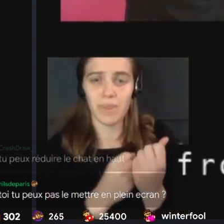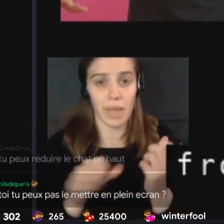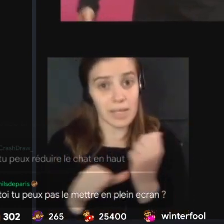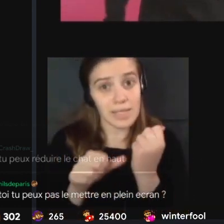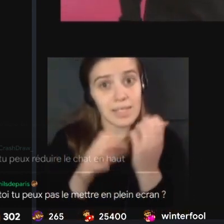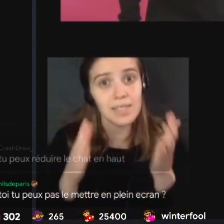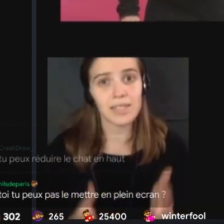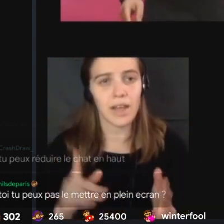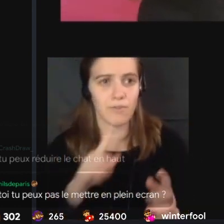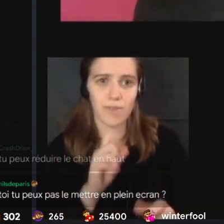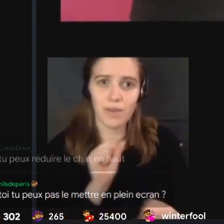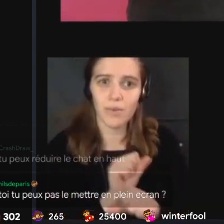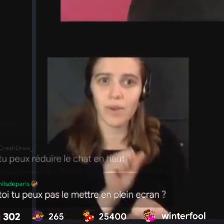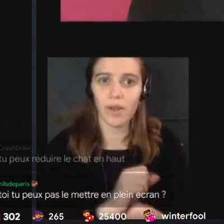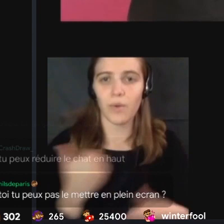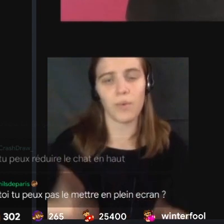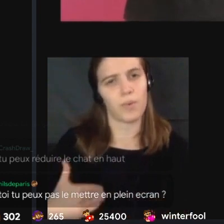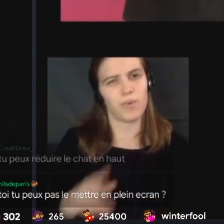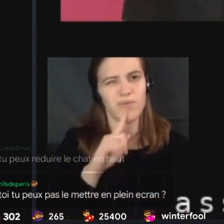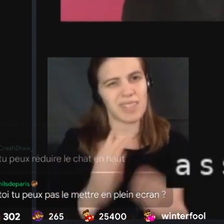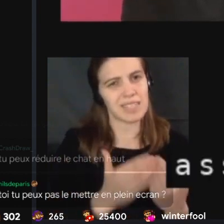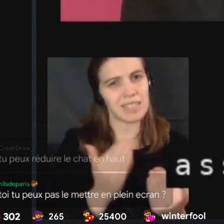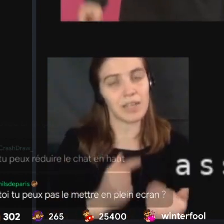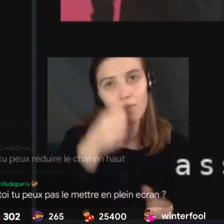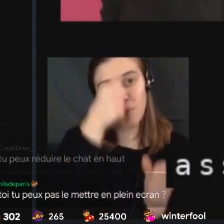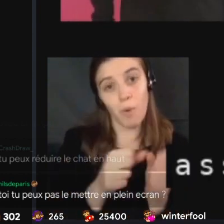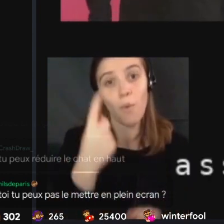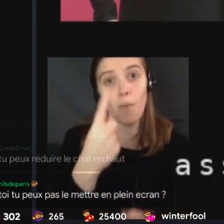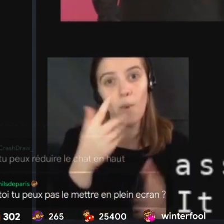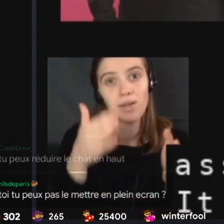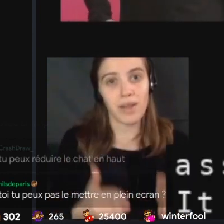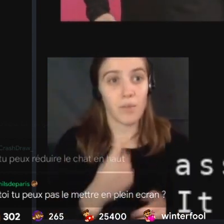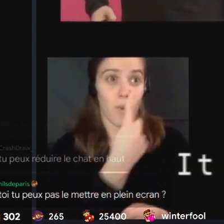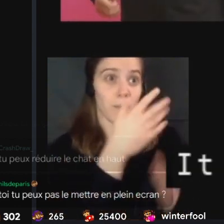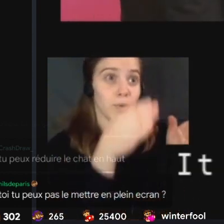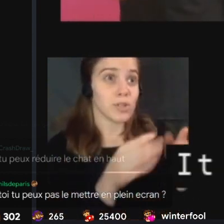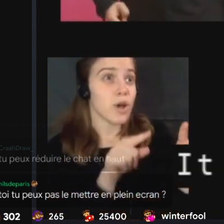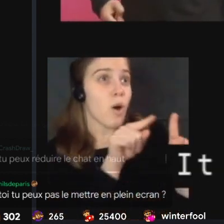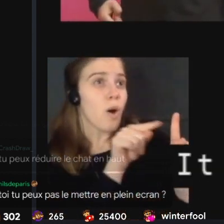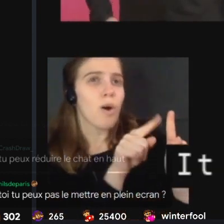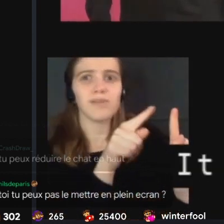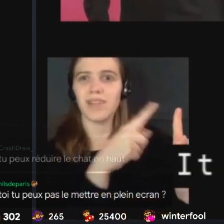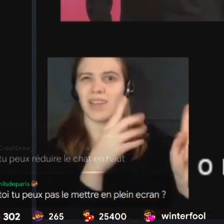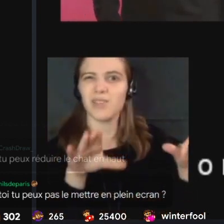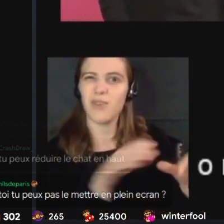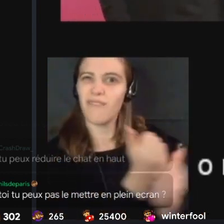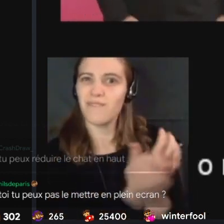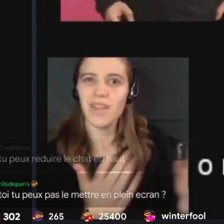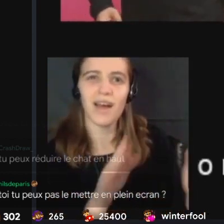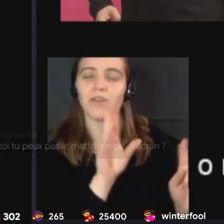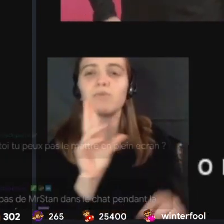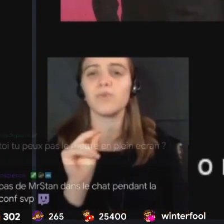very convenient to remember one name, one protagonist, but in reality, it is about creative constellations, iconic